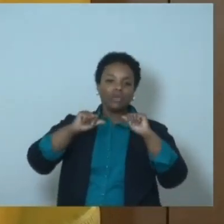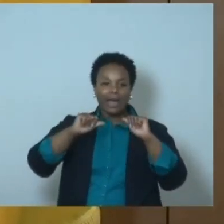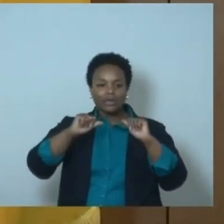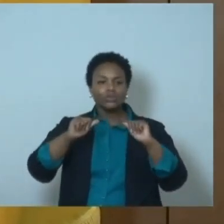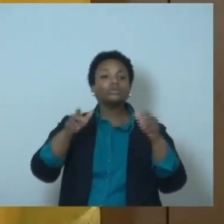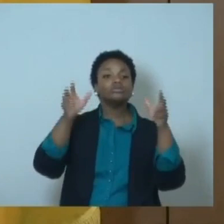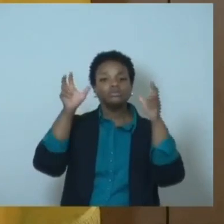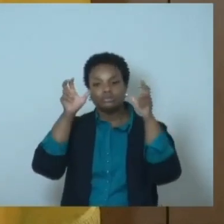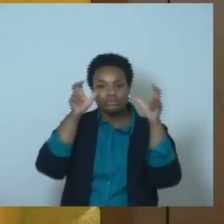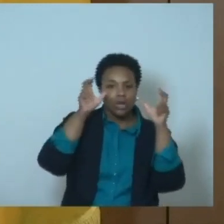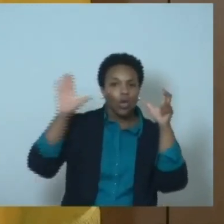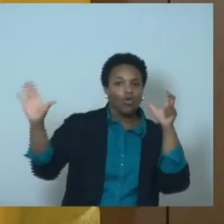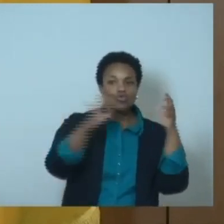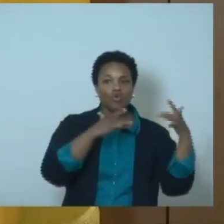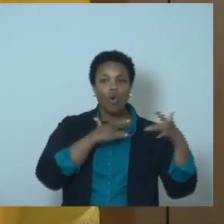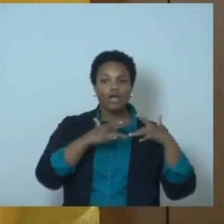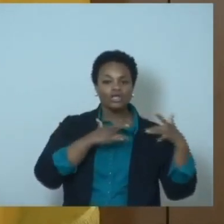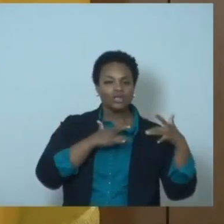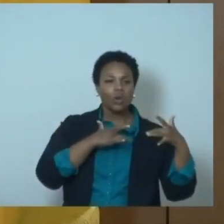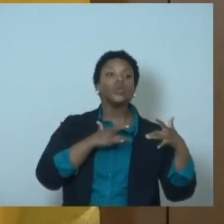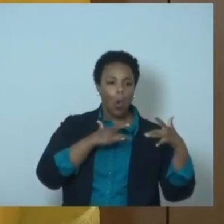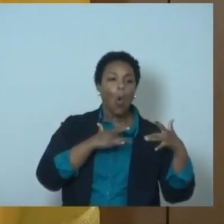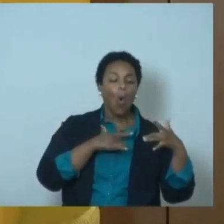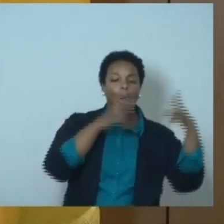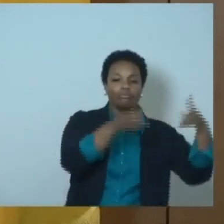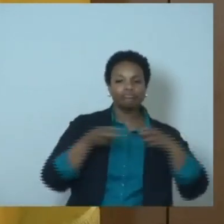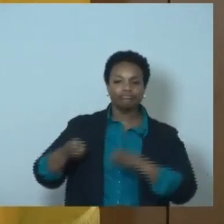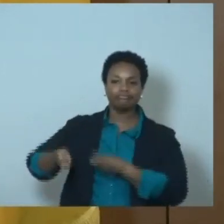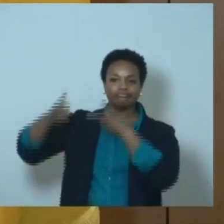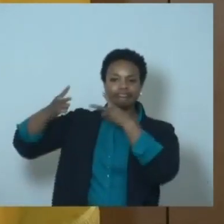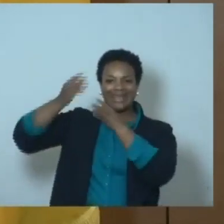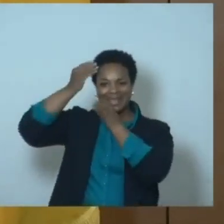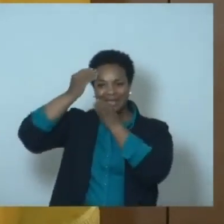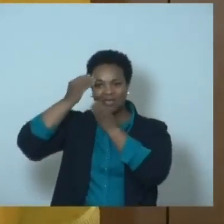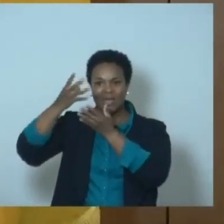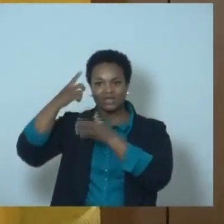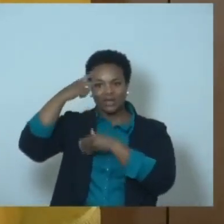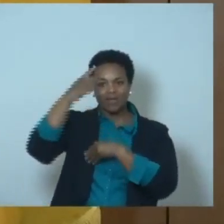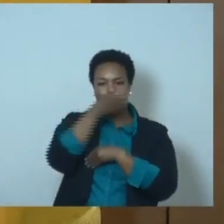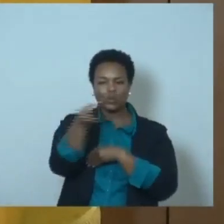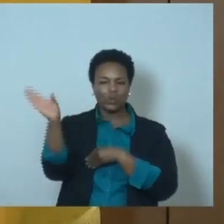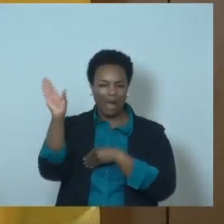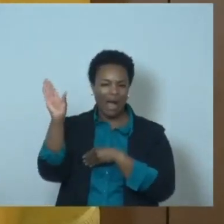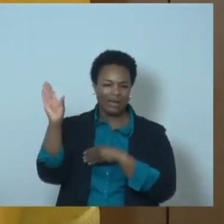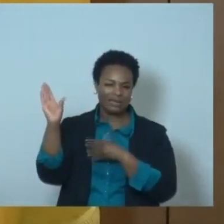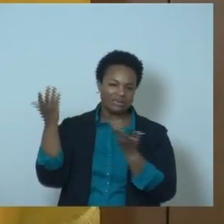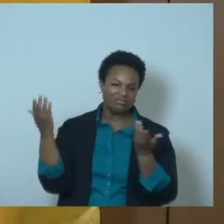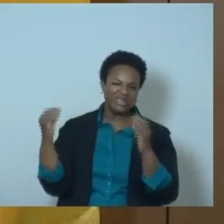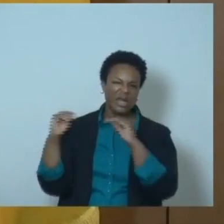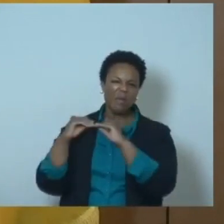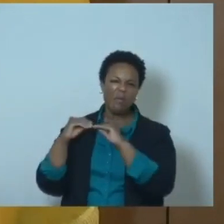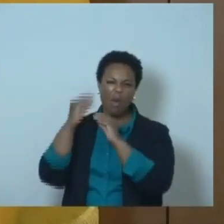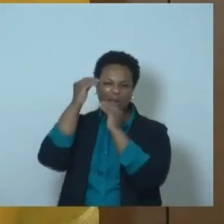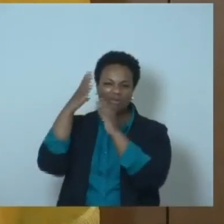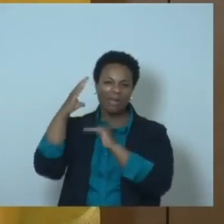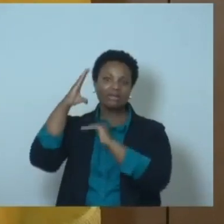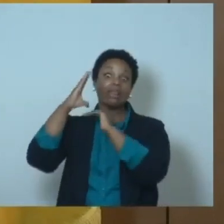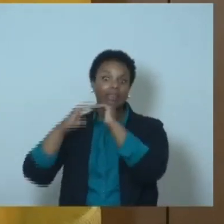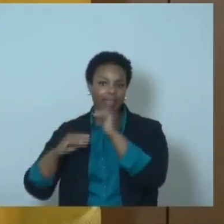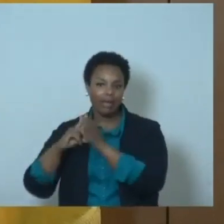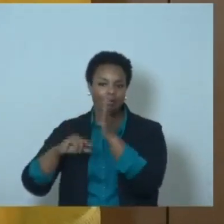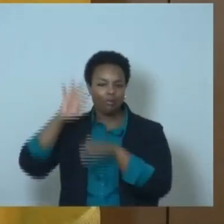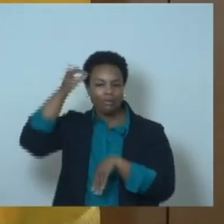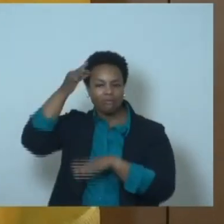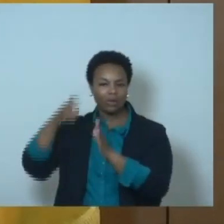is interested more than what we have to see every day and have to report to the feds. I'm going to push back on Dr. Scrace.